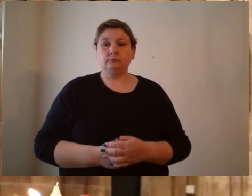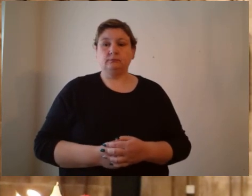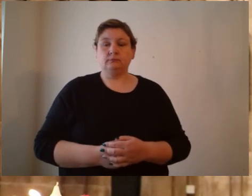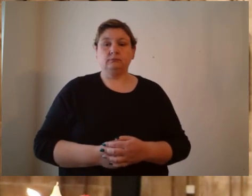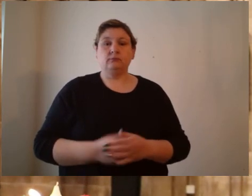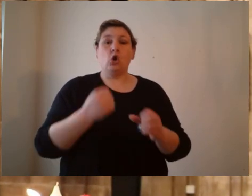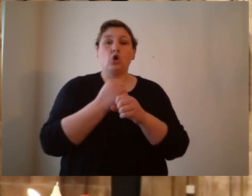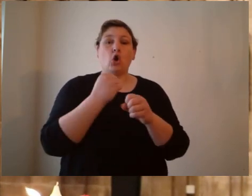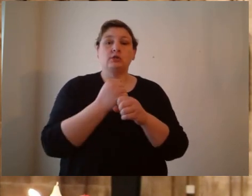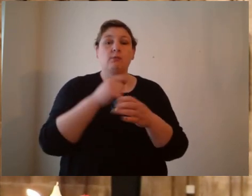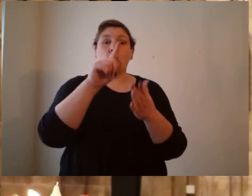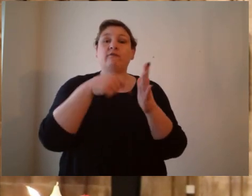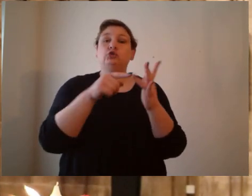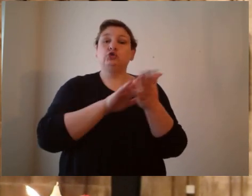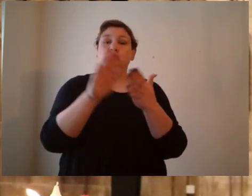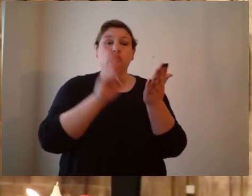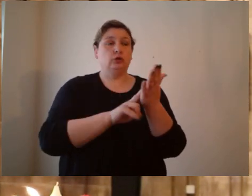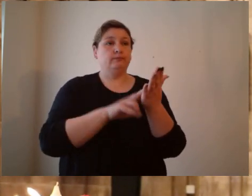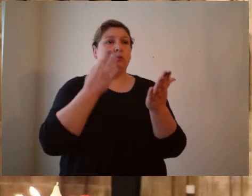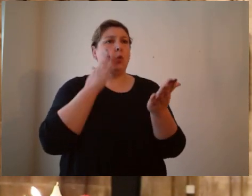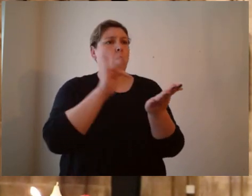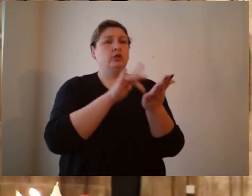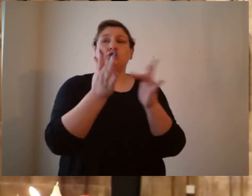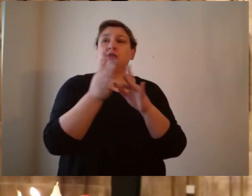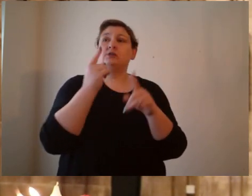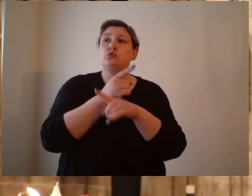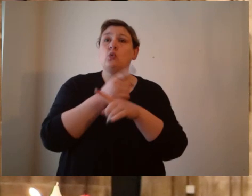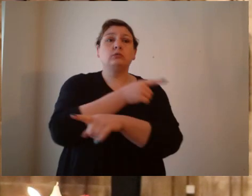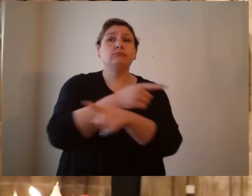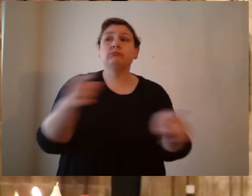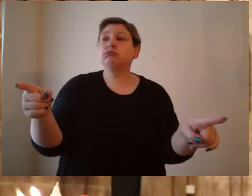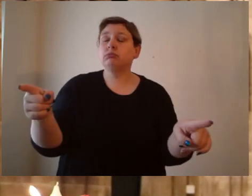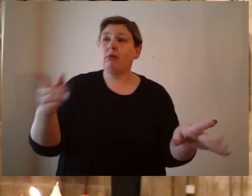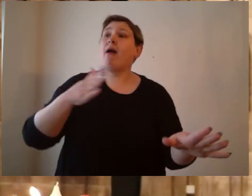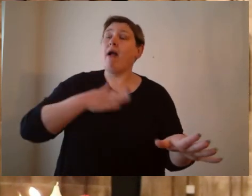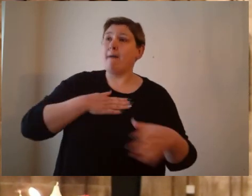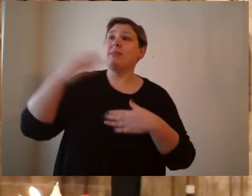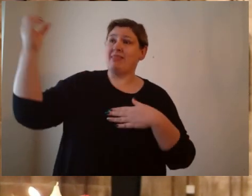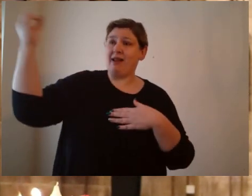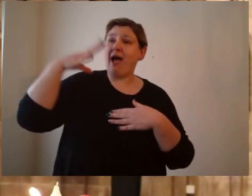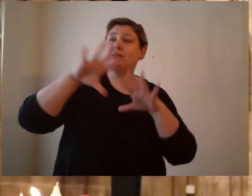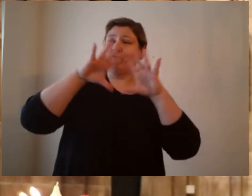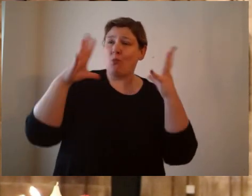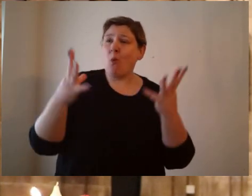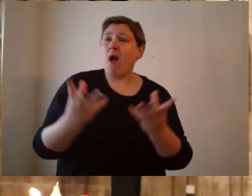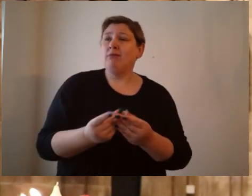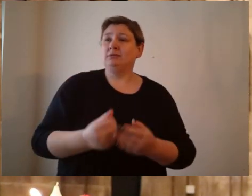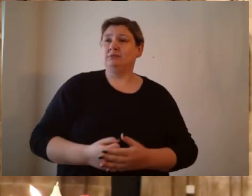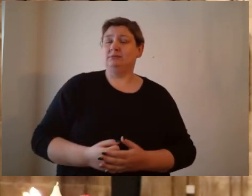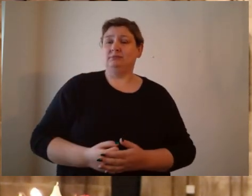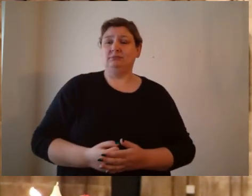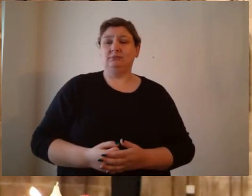In the Gospel of John, we hear when Jesus spoke again to the people, he said, I am the light of the